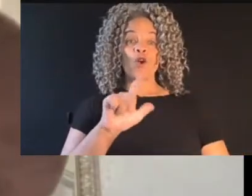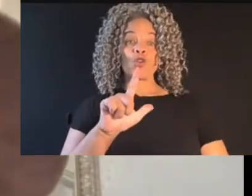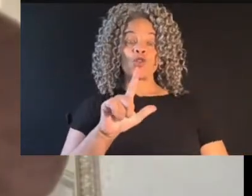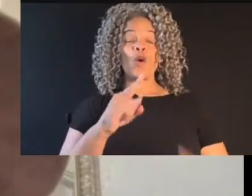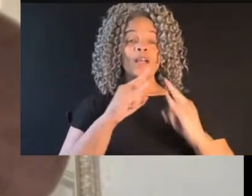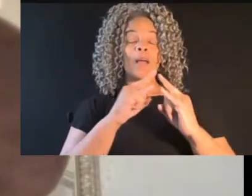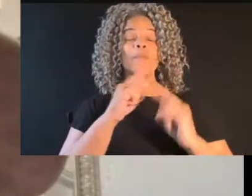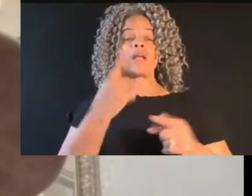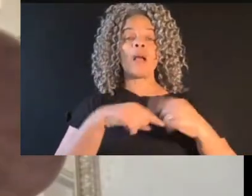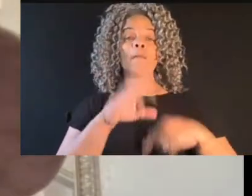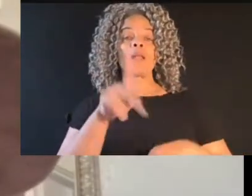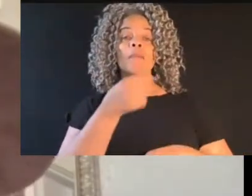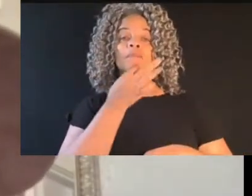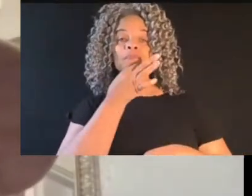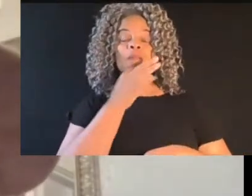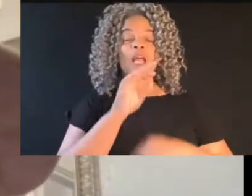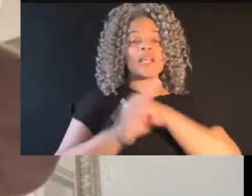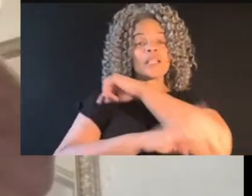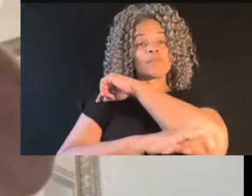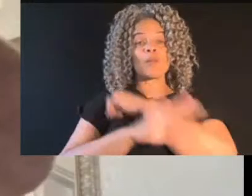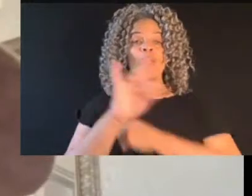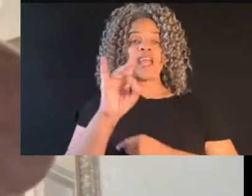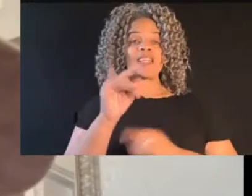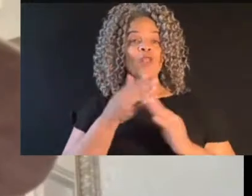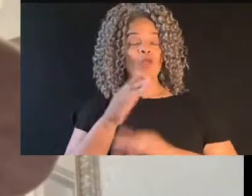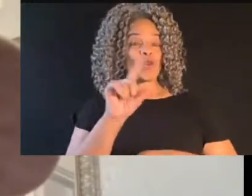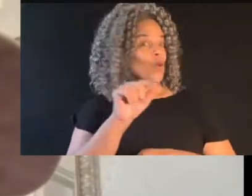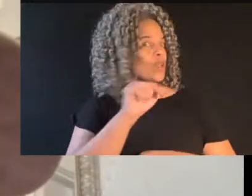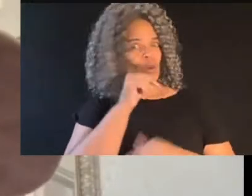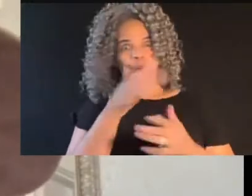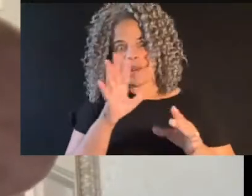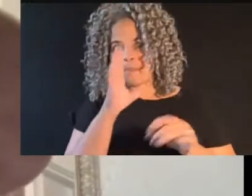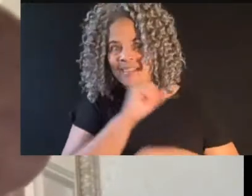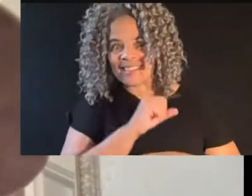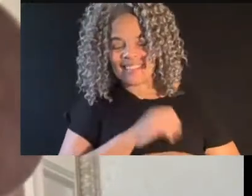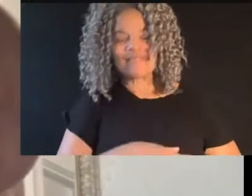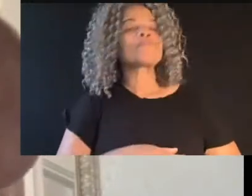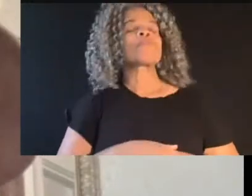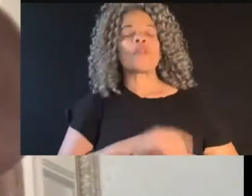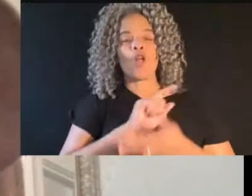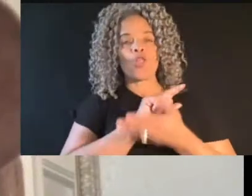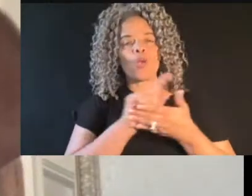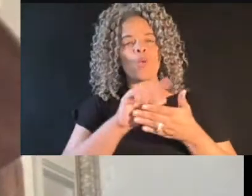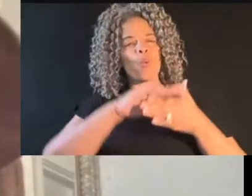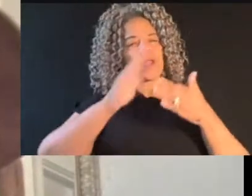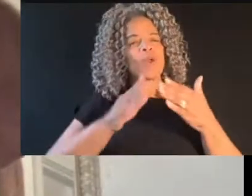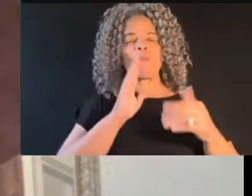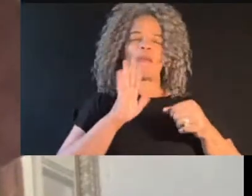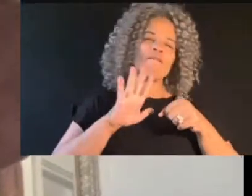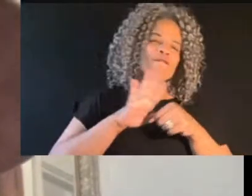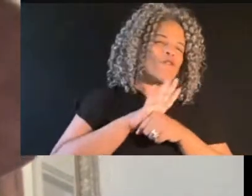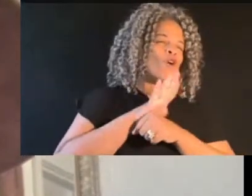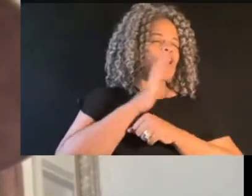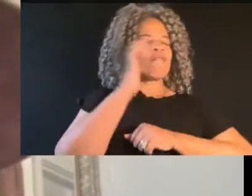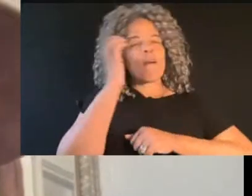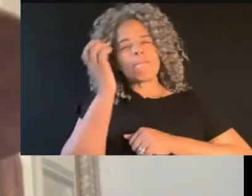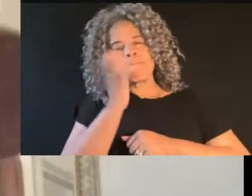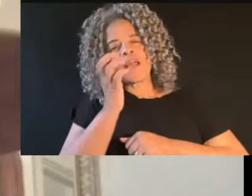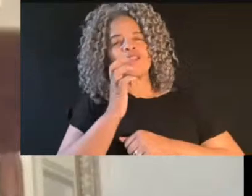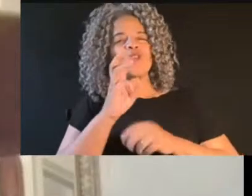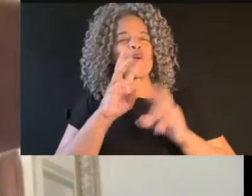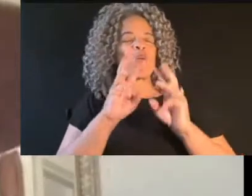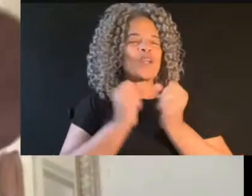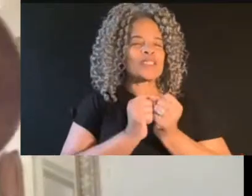up September 18th through the 20th. You don't want to miss it. The weekend will be full of amazing workshops like Herbs